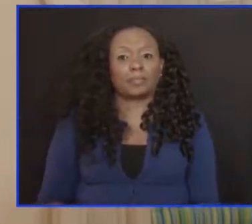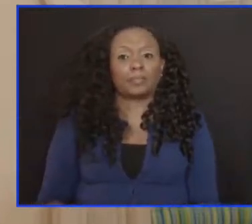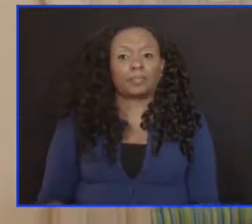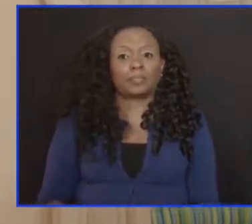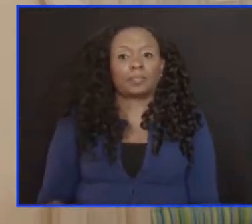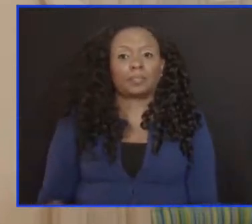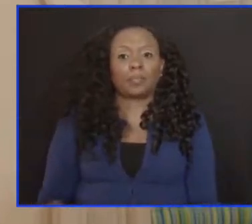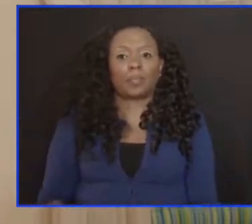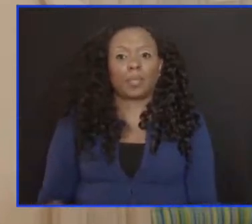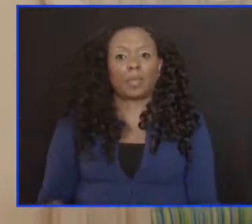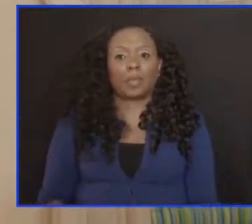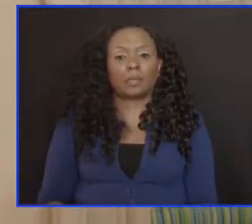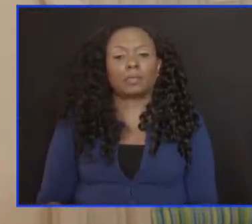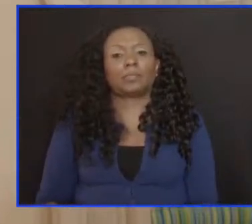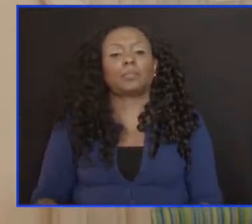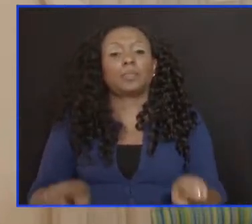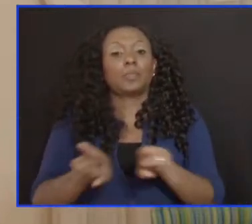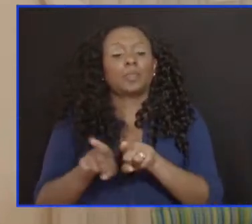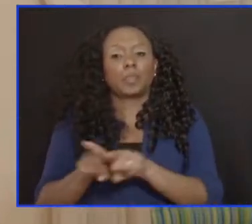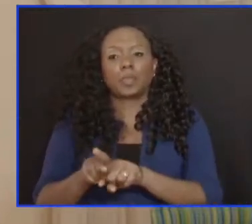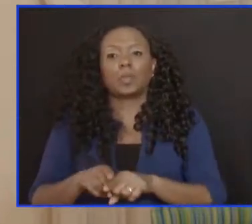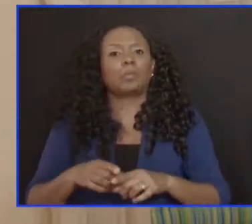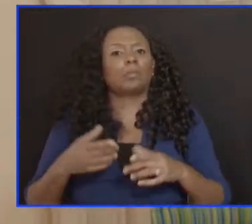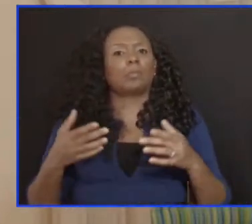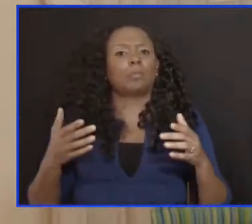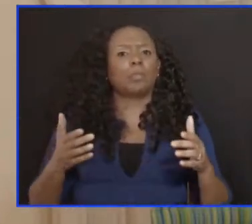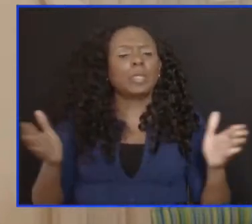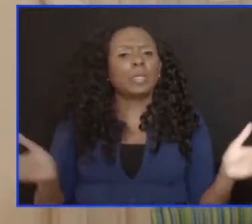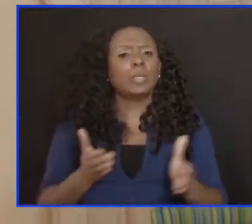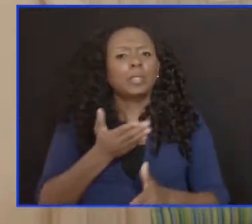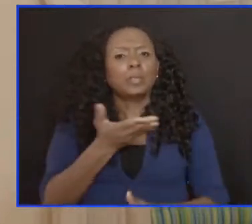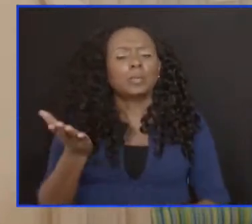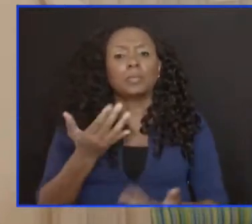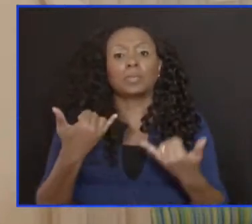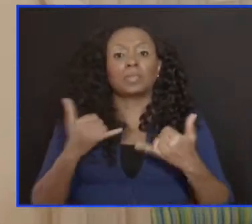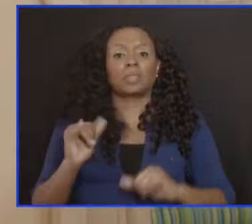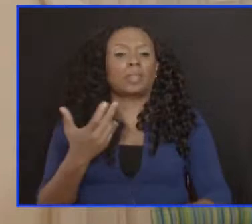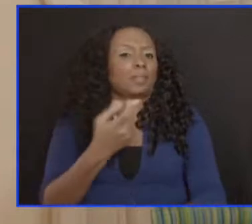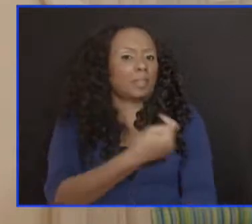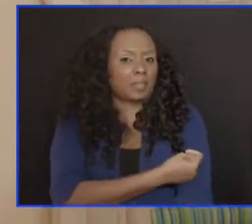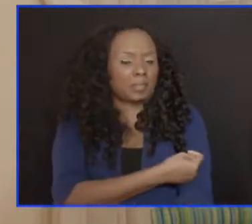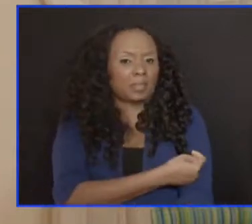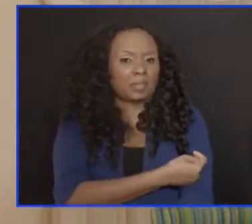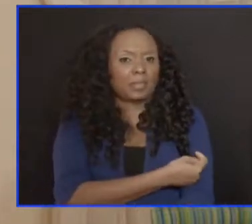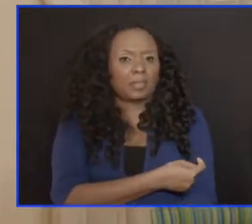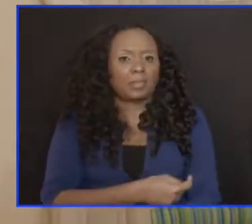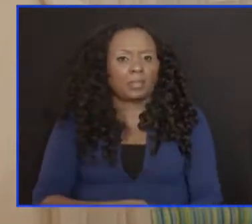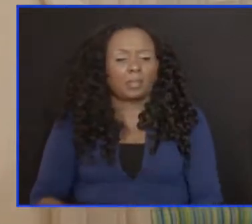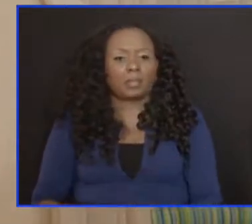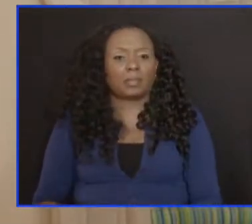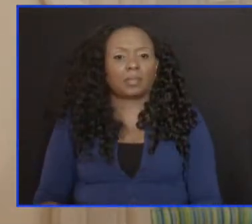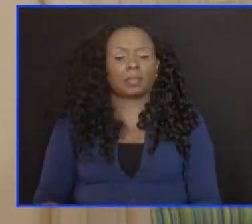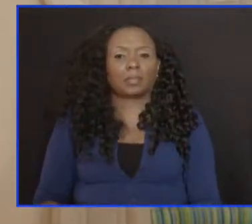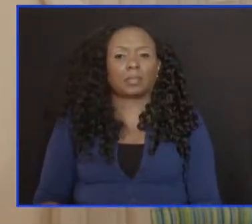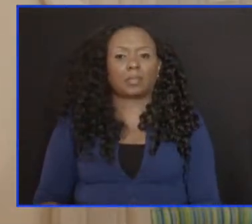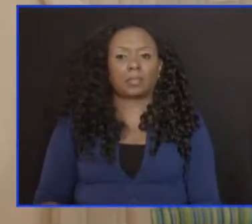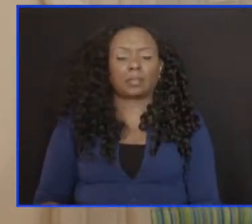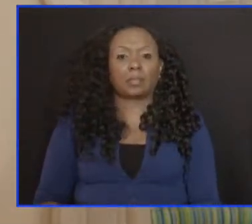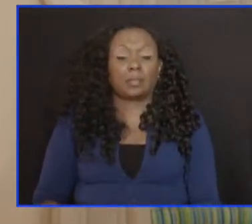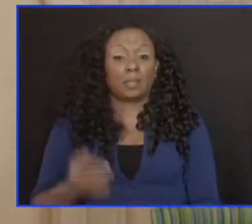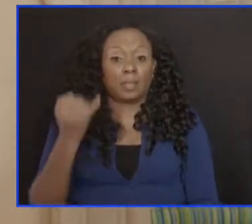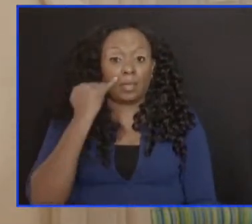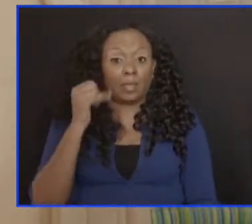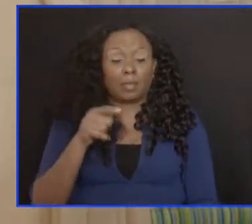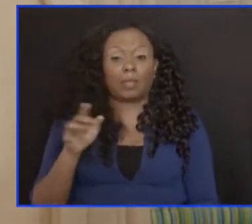vaccines make a significant difference. So we're encouraging people to get vaccinated if you haven't been vaccinated. And if you have been fully